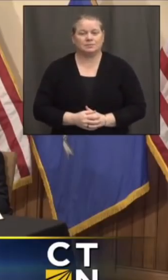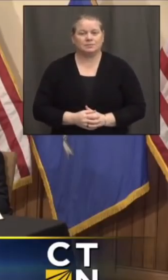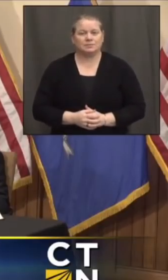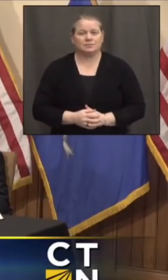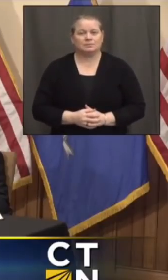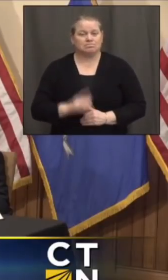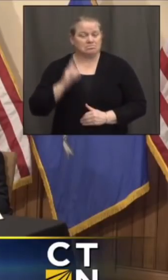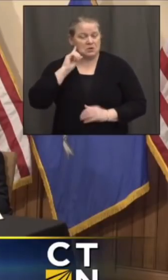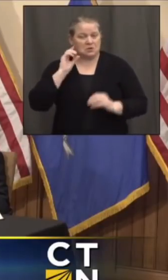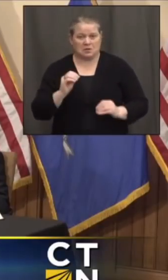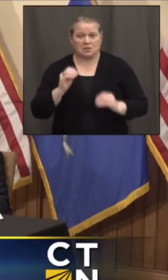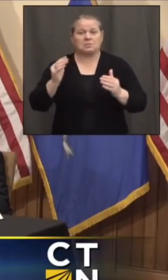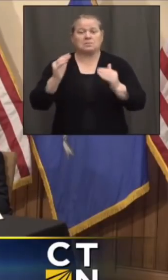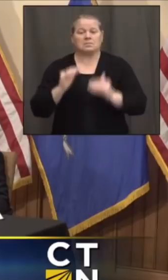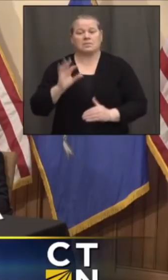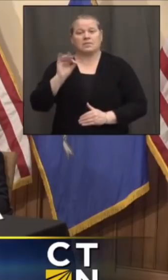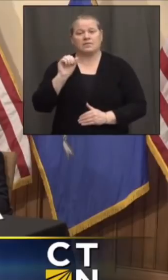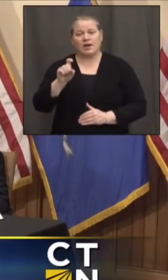Fox 61.